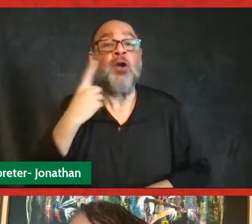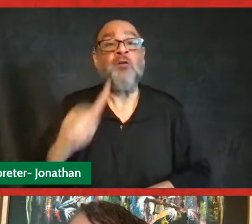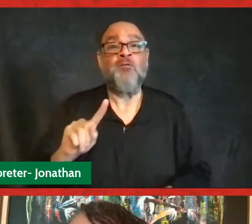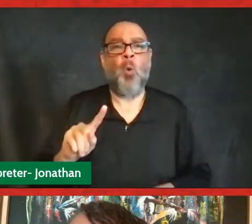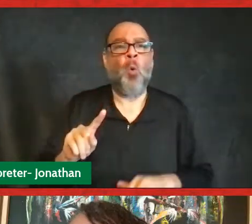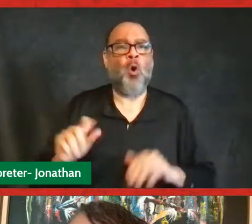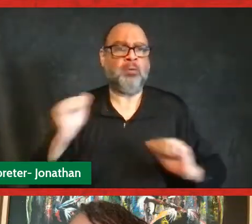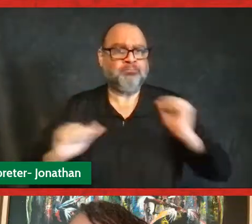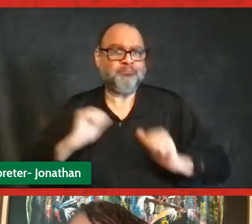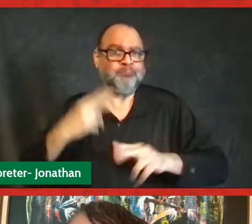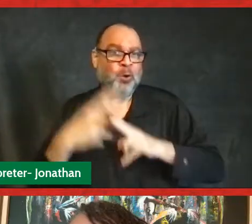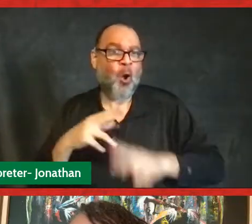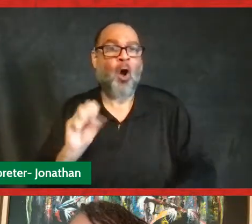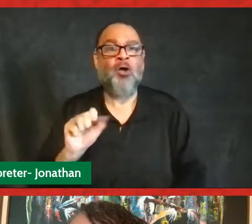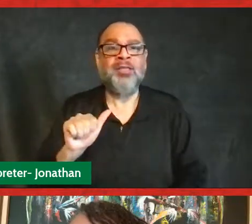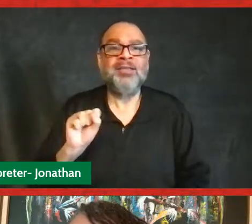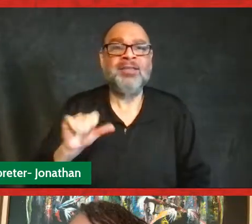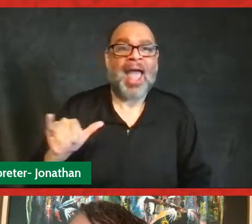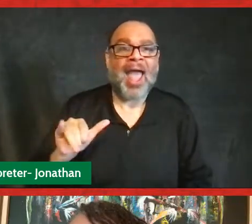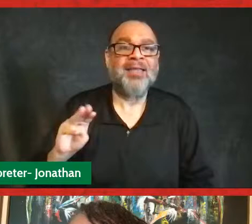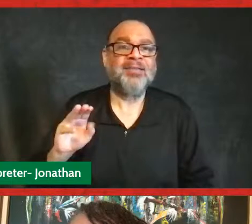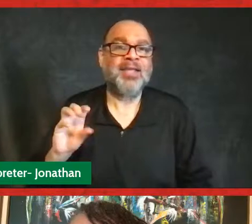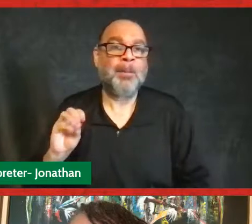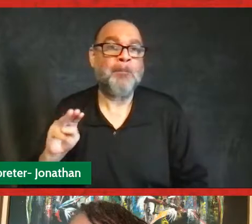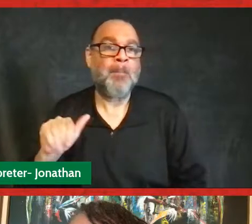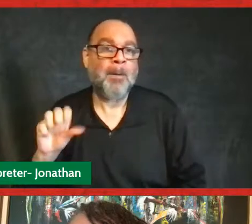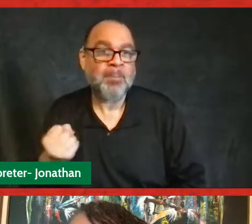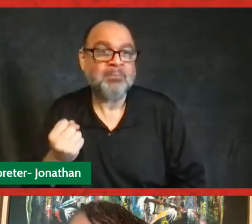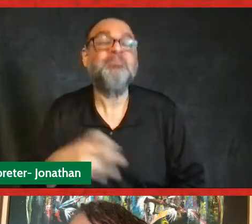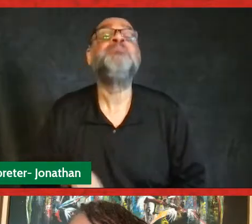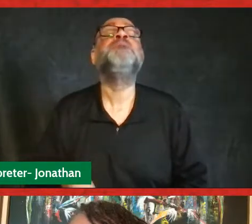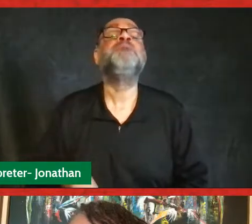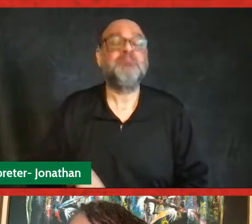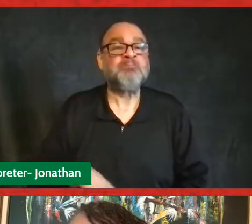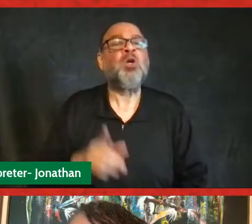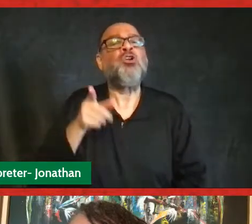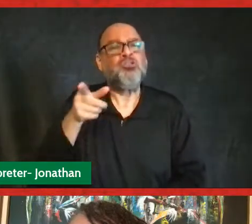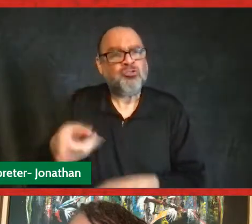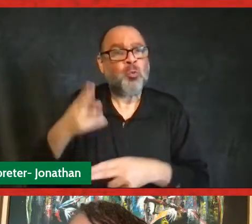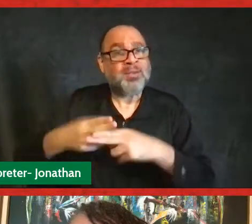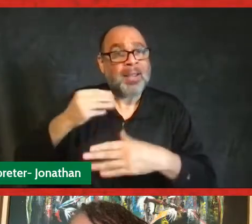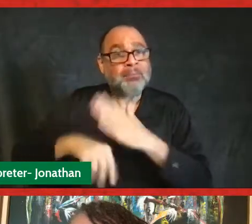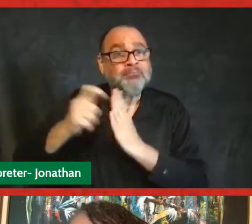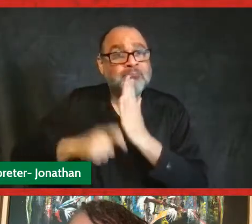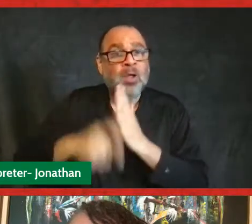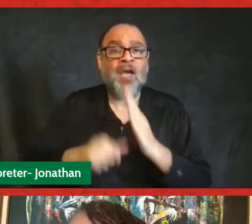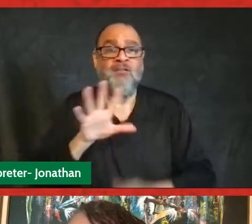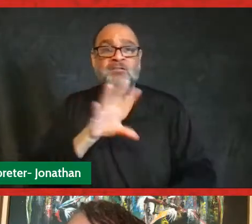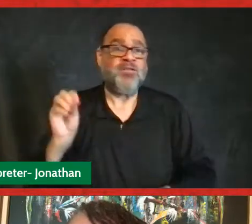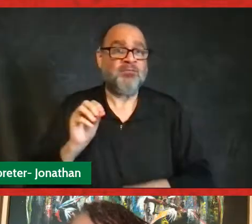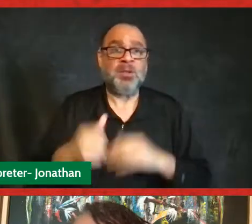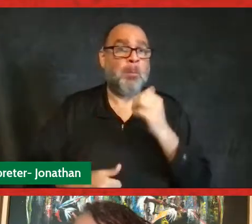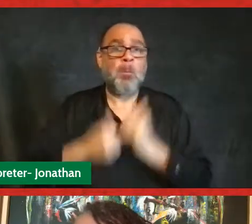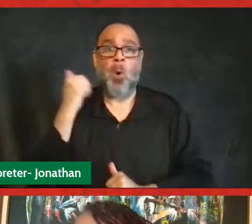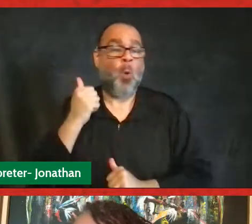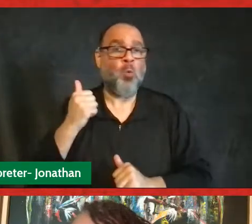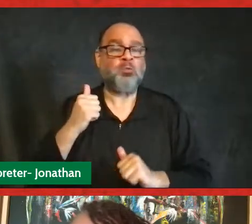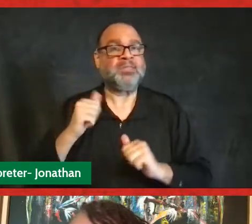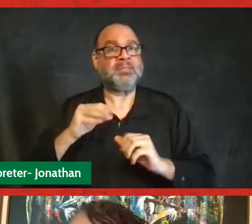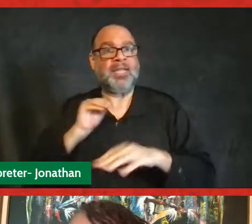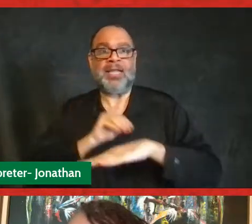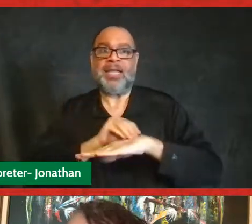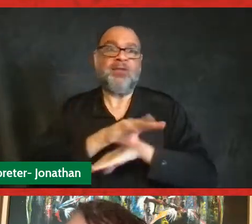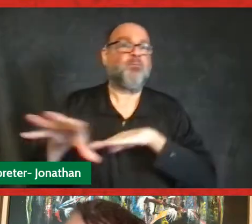Mamas. She was named one of Houston Women Magazine's 50 Most Influential Women. Now, Eileen was